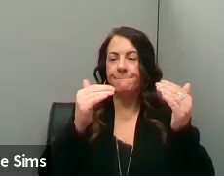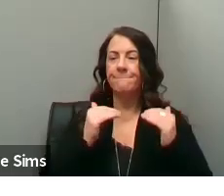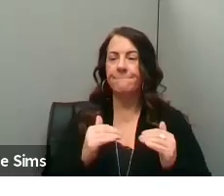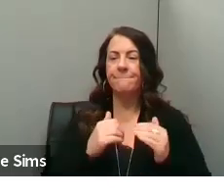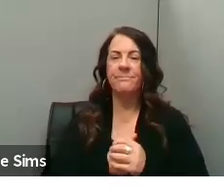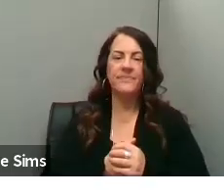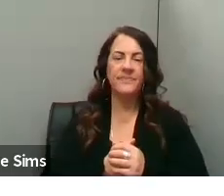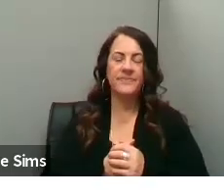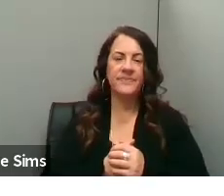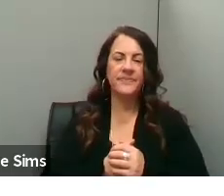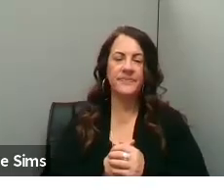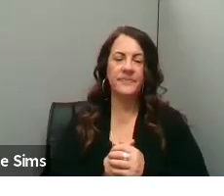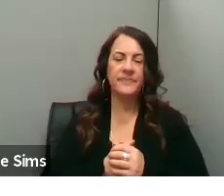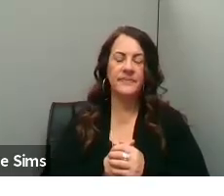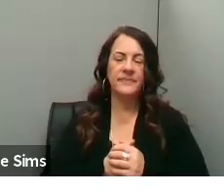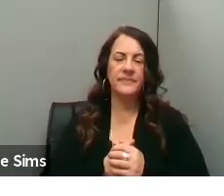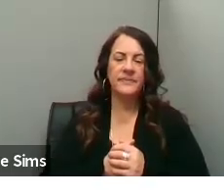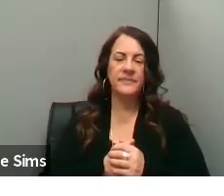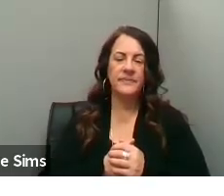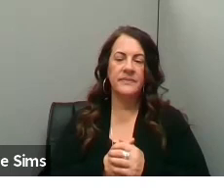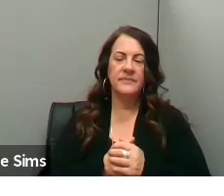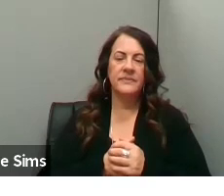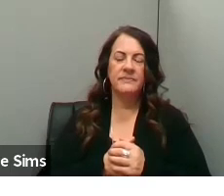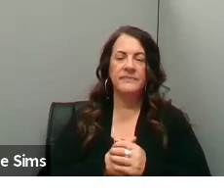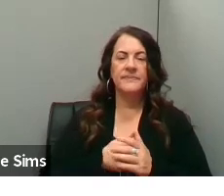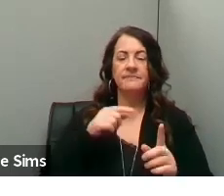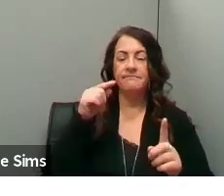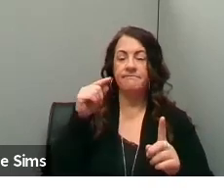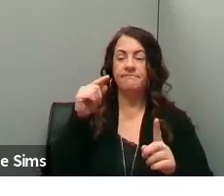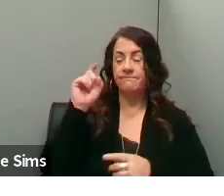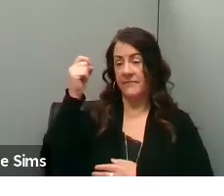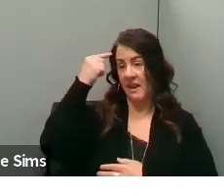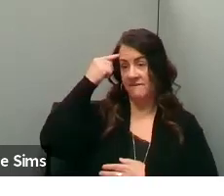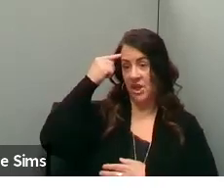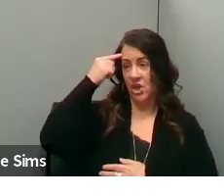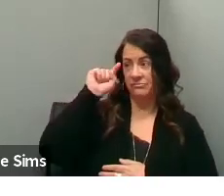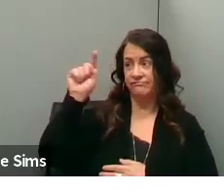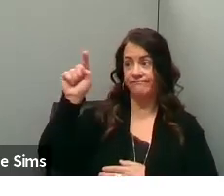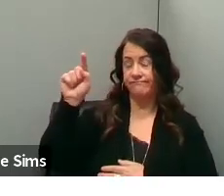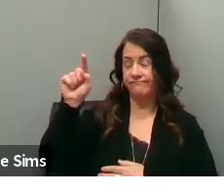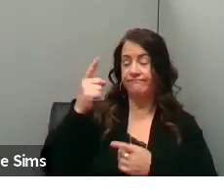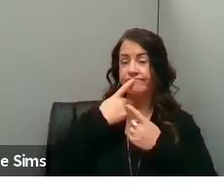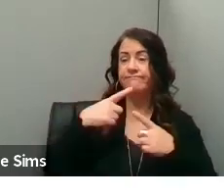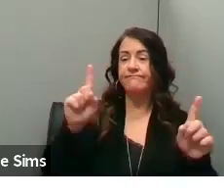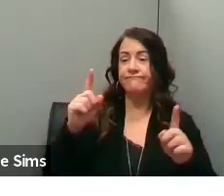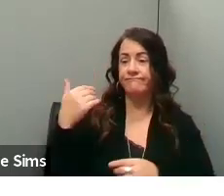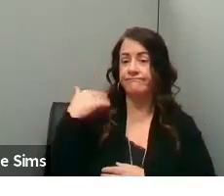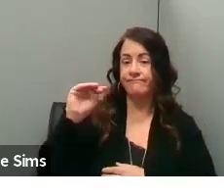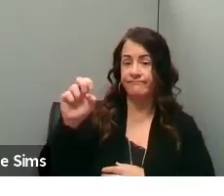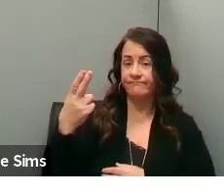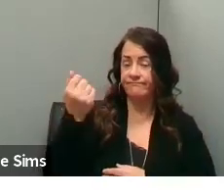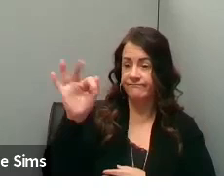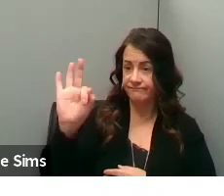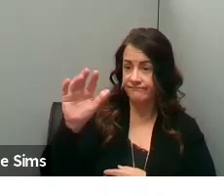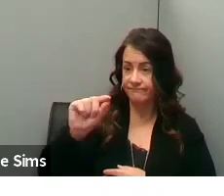So Governor Newsom on March 19th, 2020, issued an